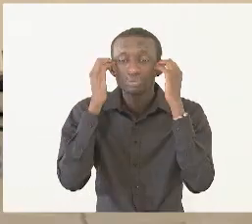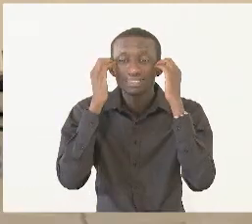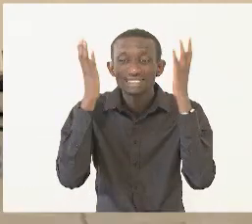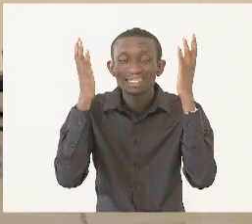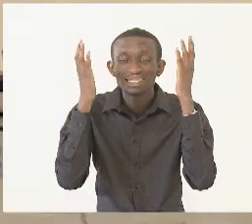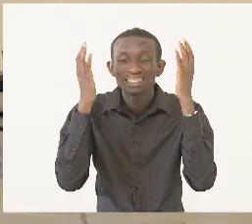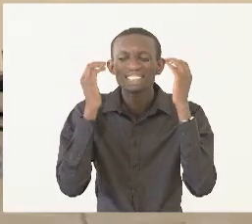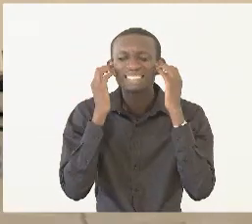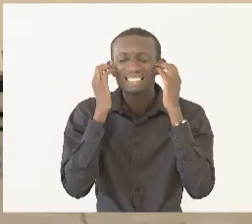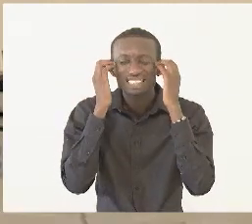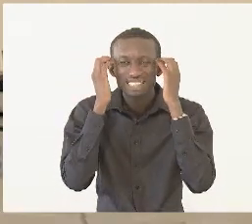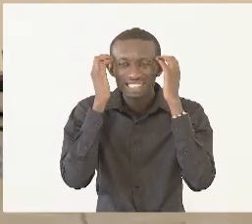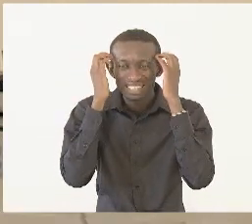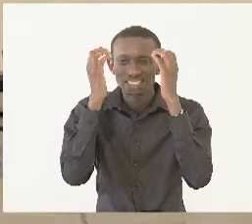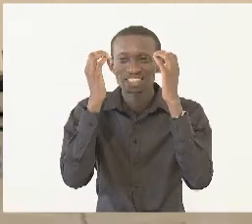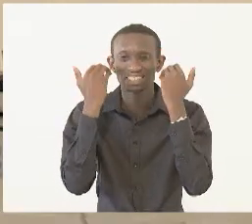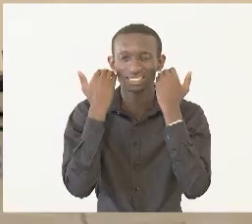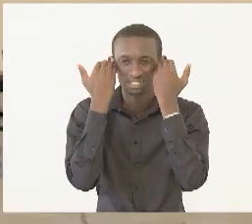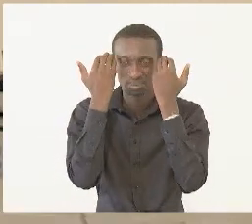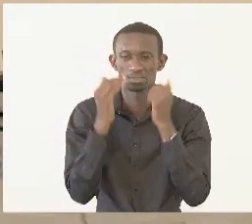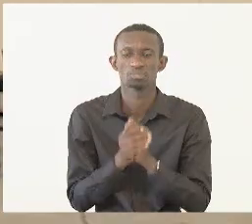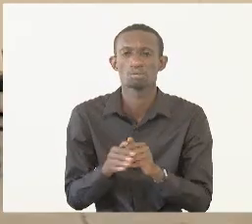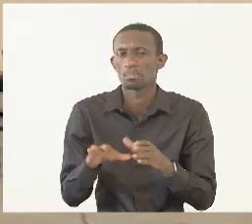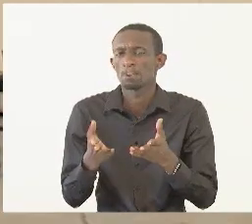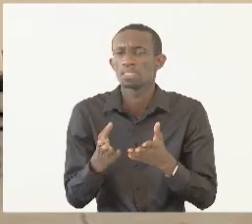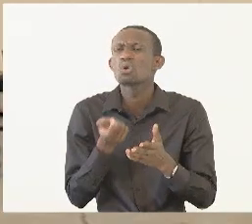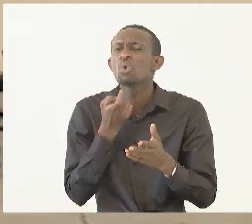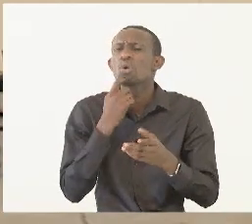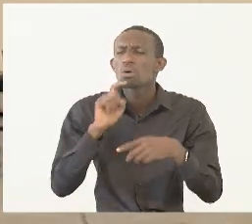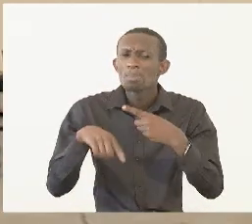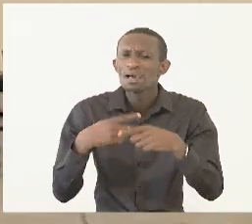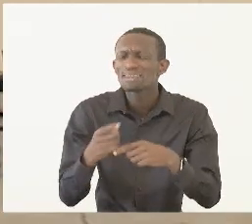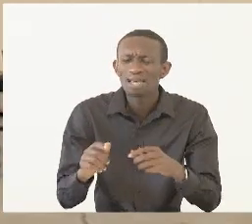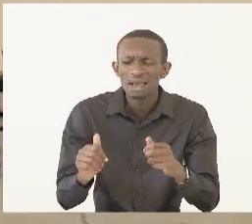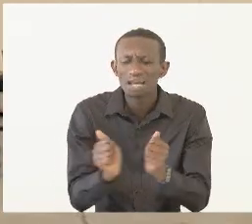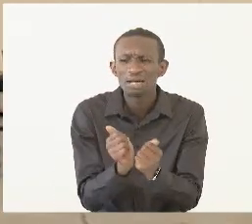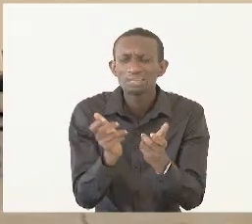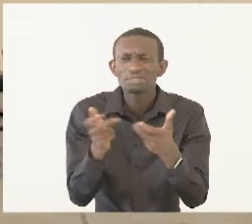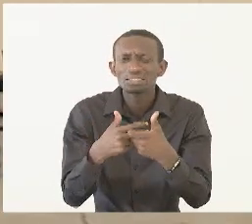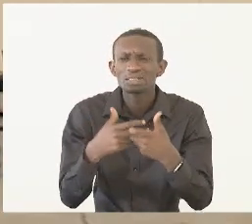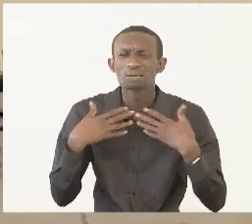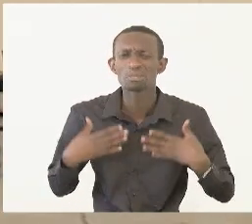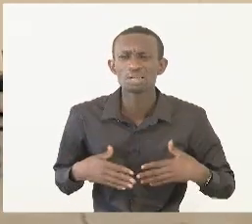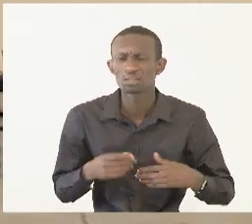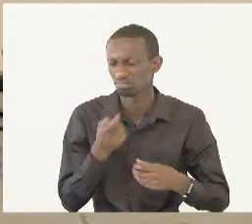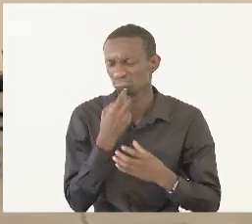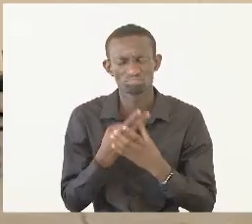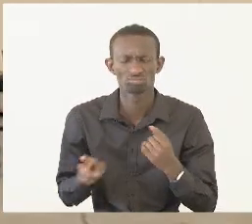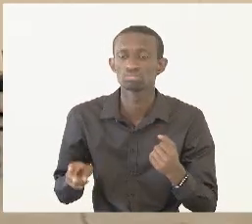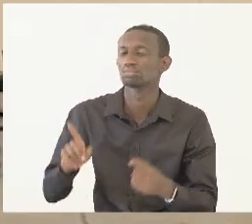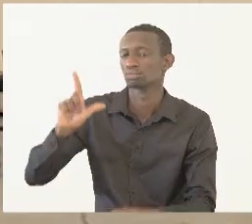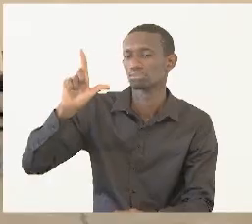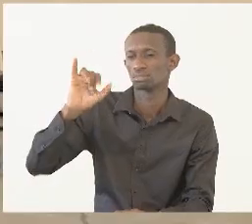this cholesterol not to accumulate in our body and affect the body metabolism, it has to be eliminated by the liver. So the